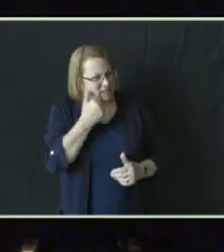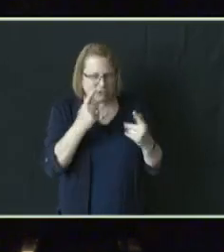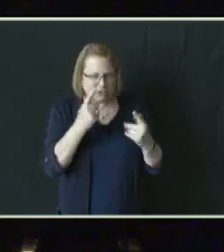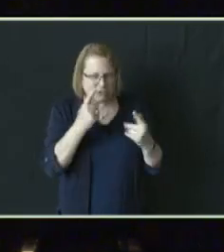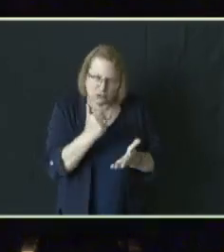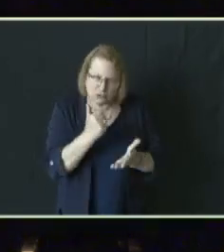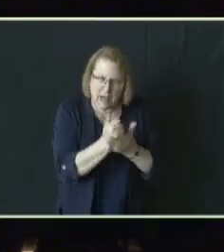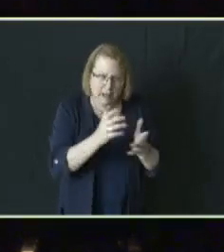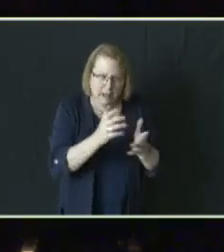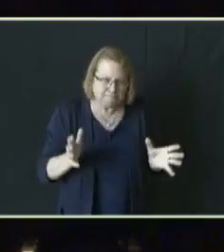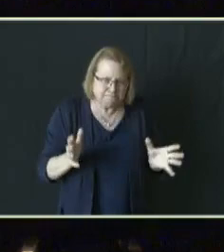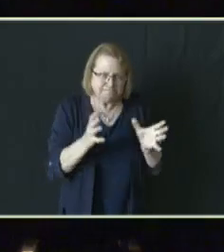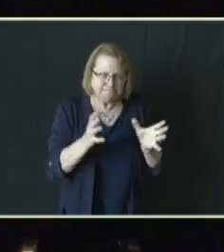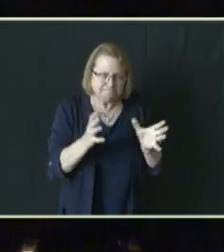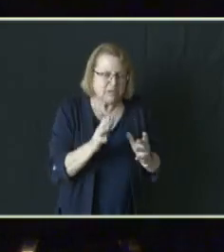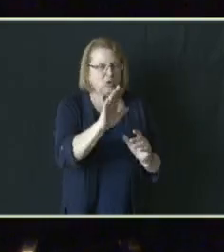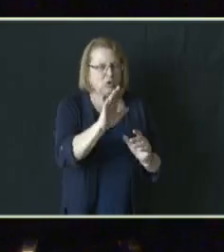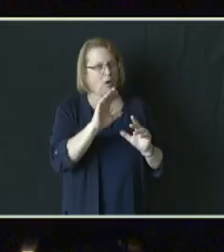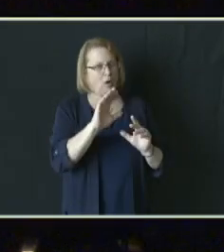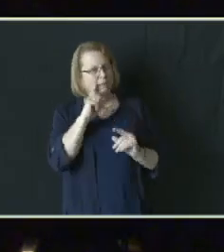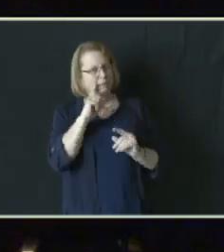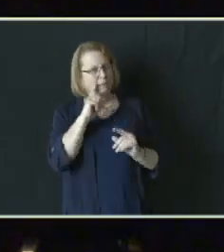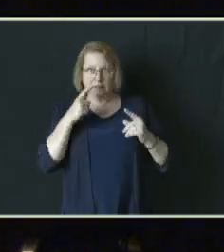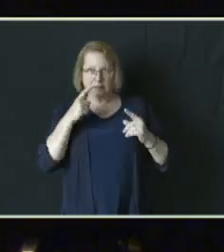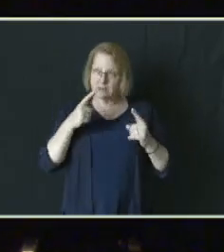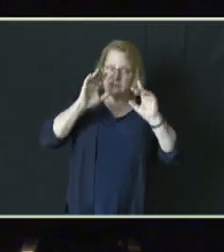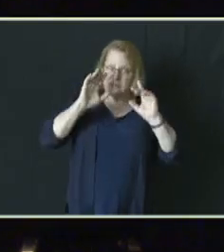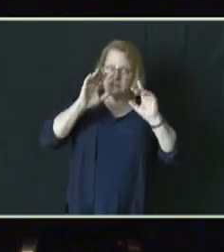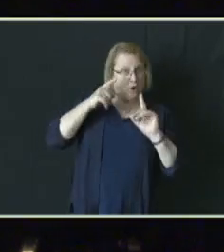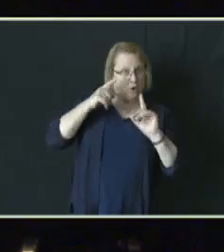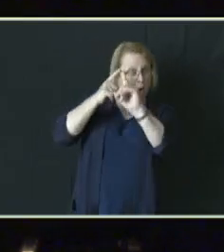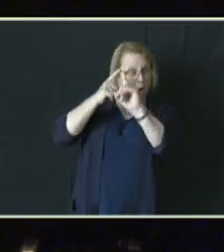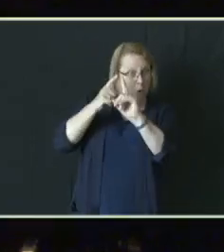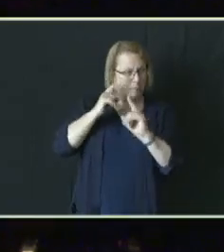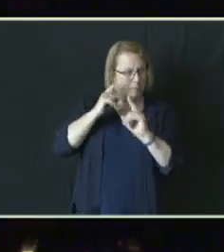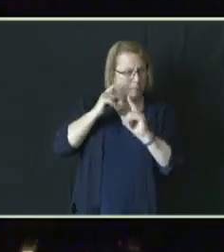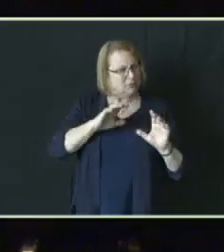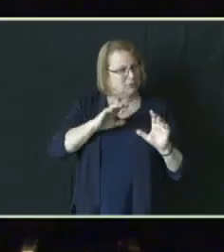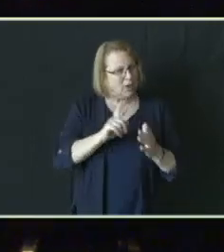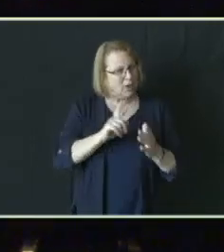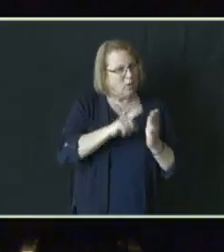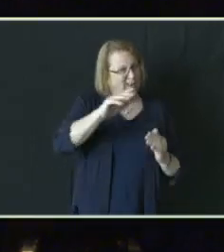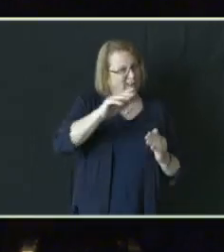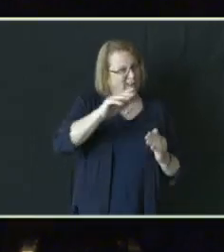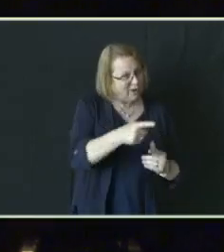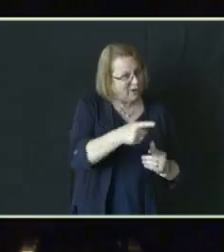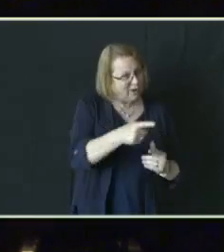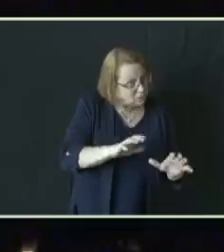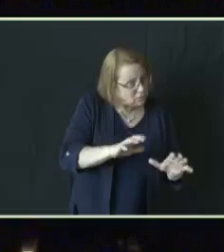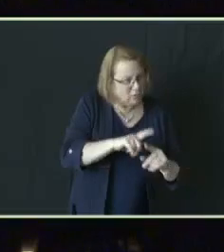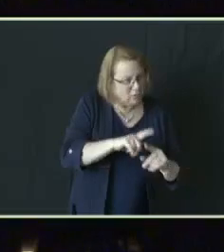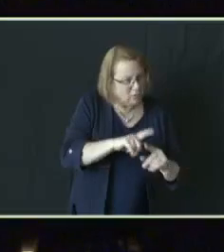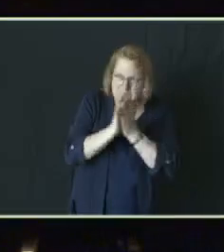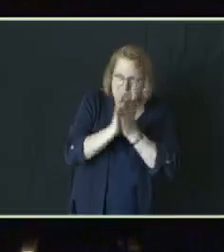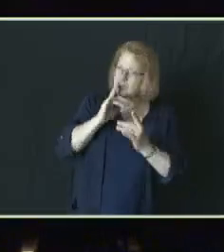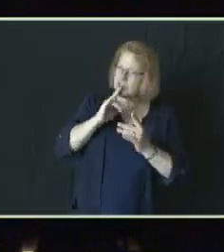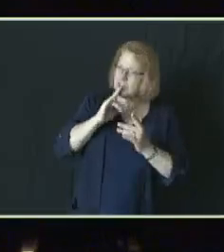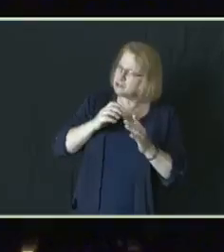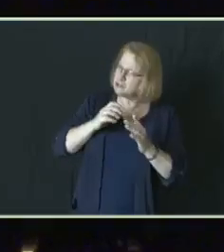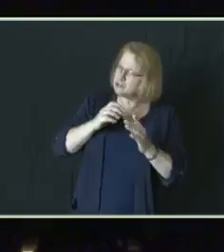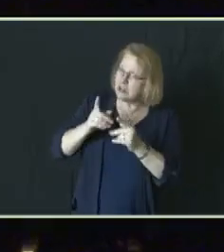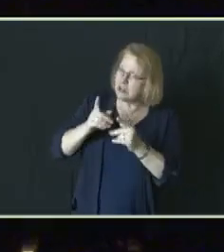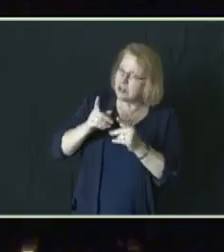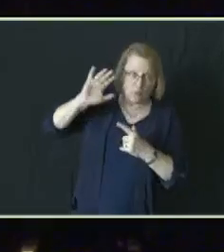organization achieve its goals by connecting what you were hired to do to the mission and strategy of the organization, you